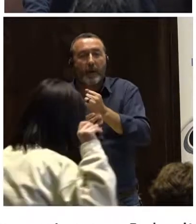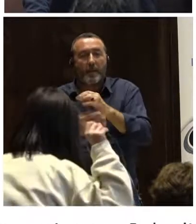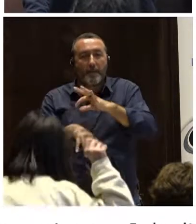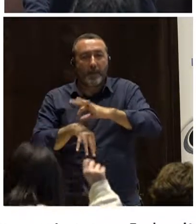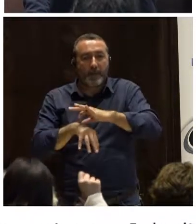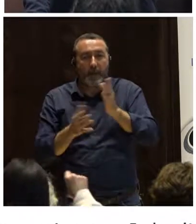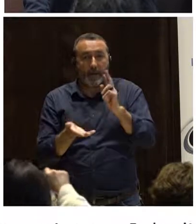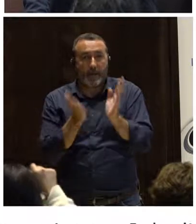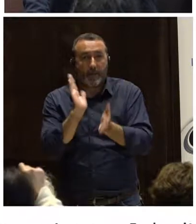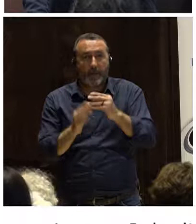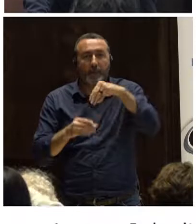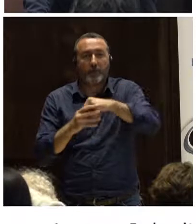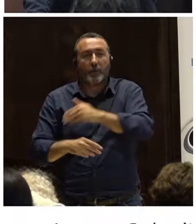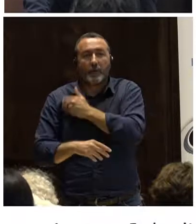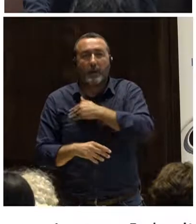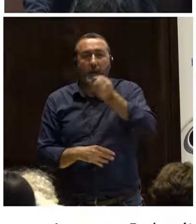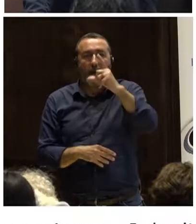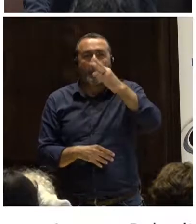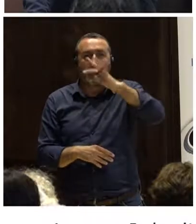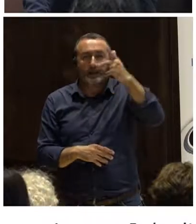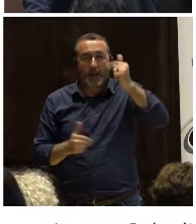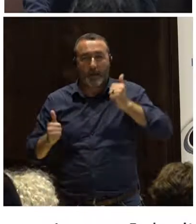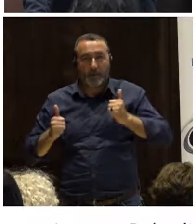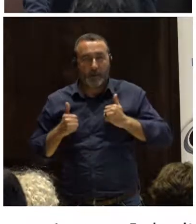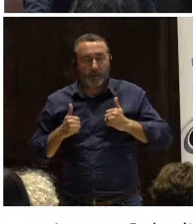at the University of Alberta in Canada.